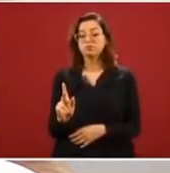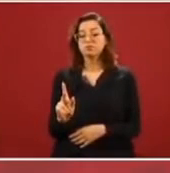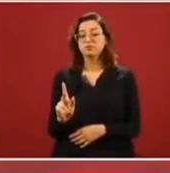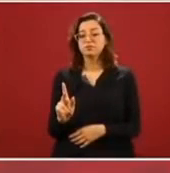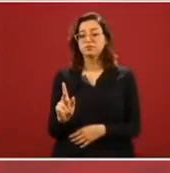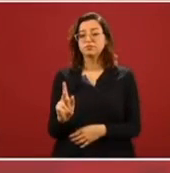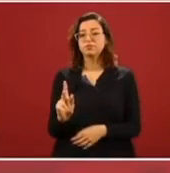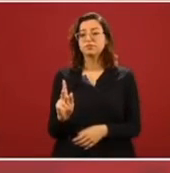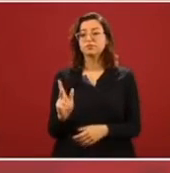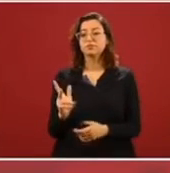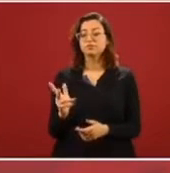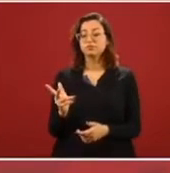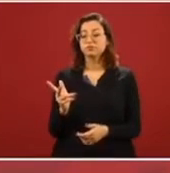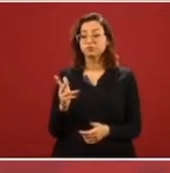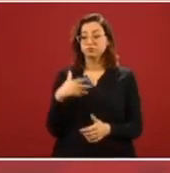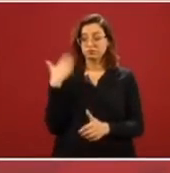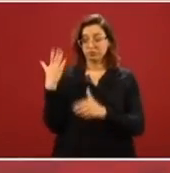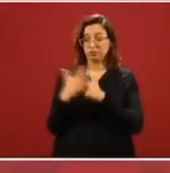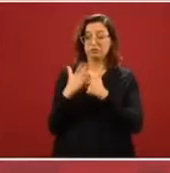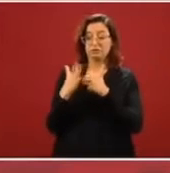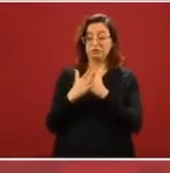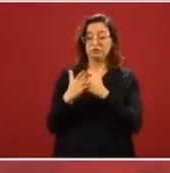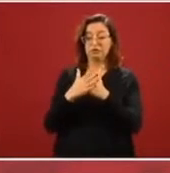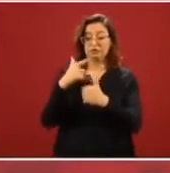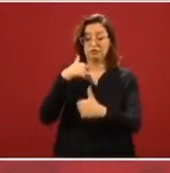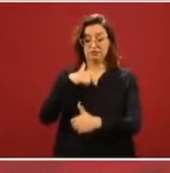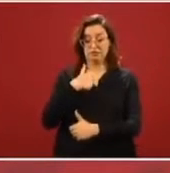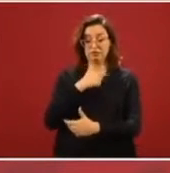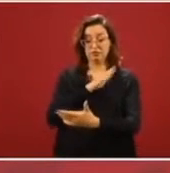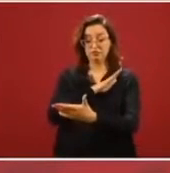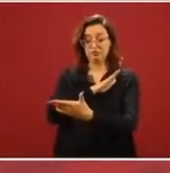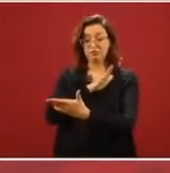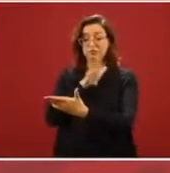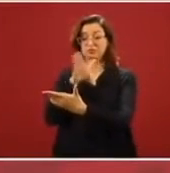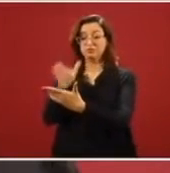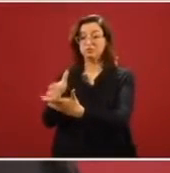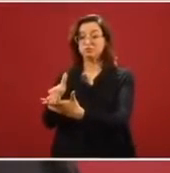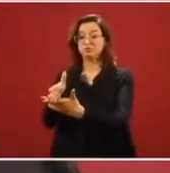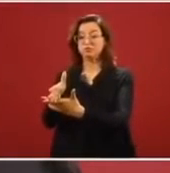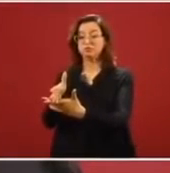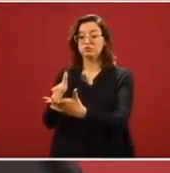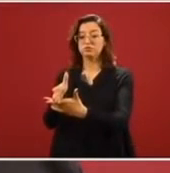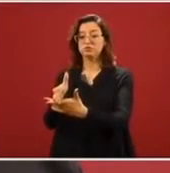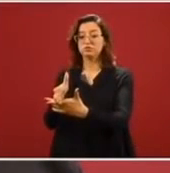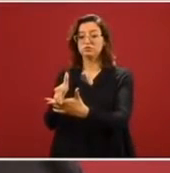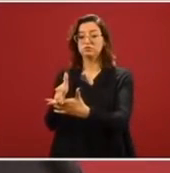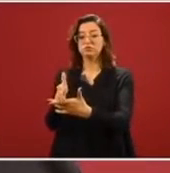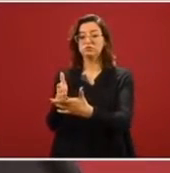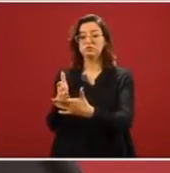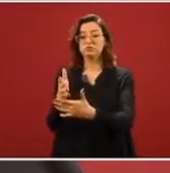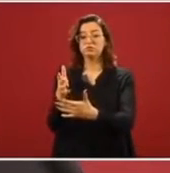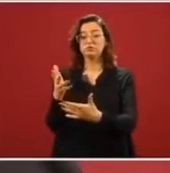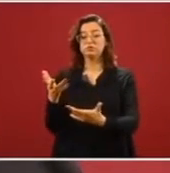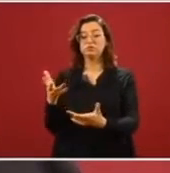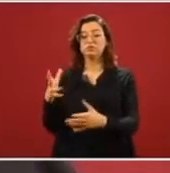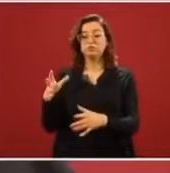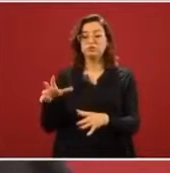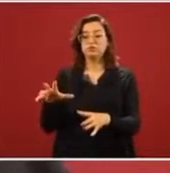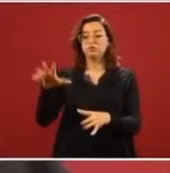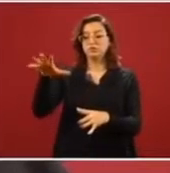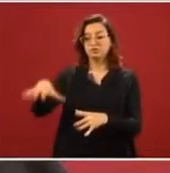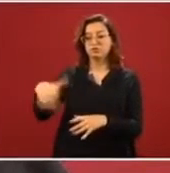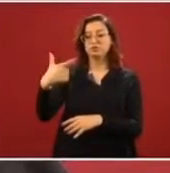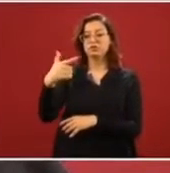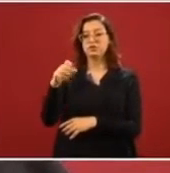en esta ocasión that on this occasion me reúna solo con I los meet pobladores only with de